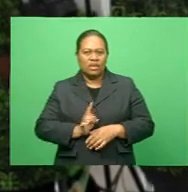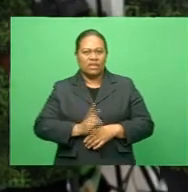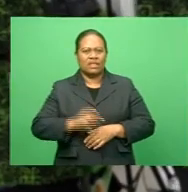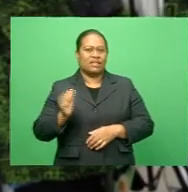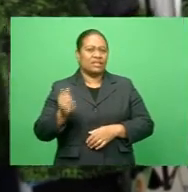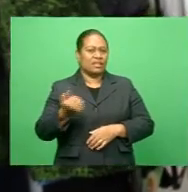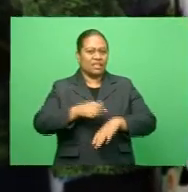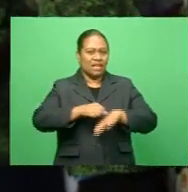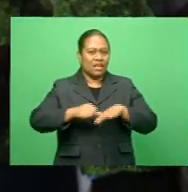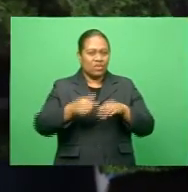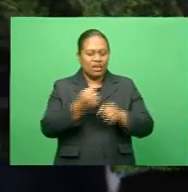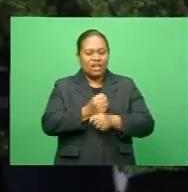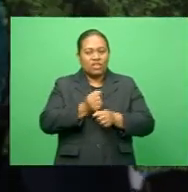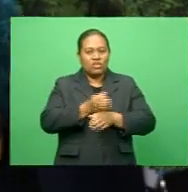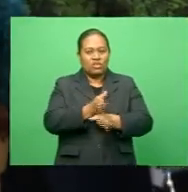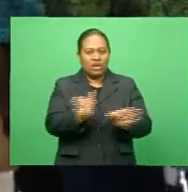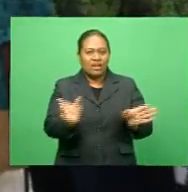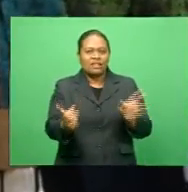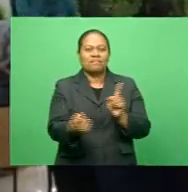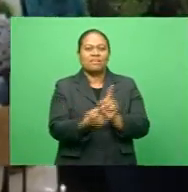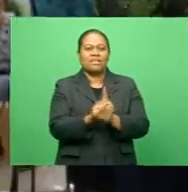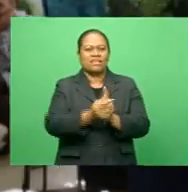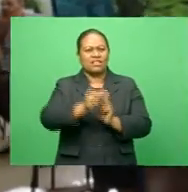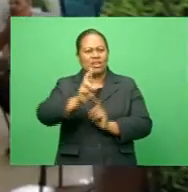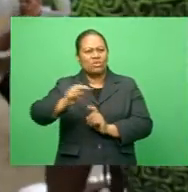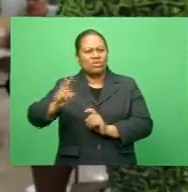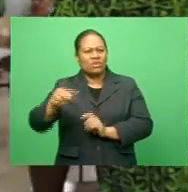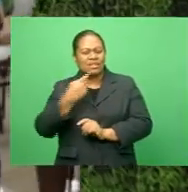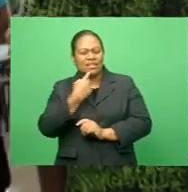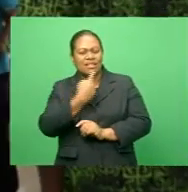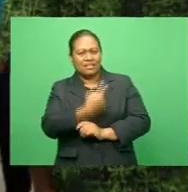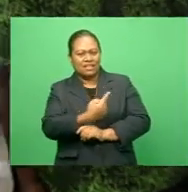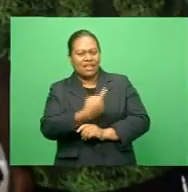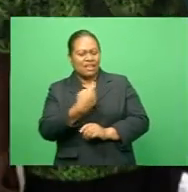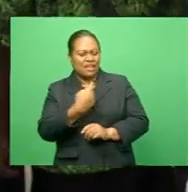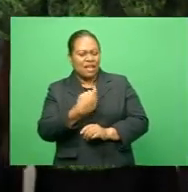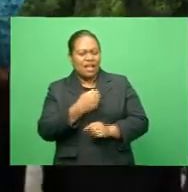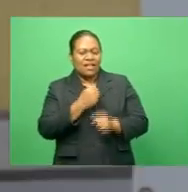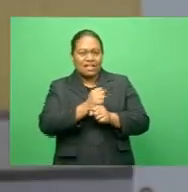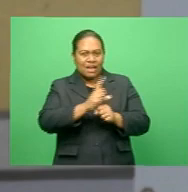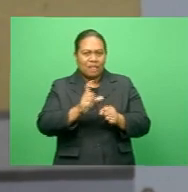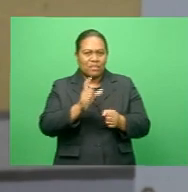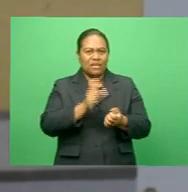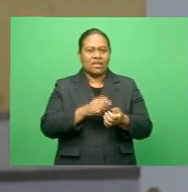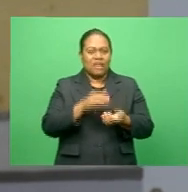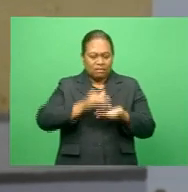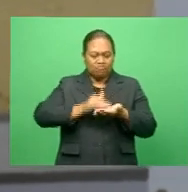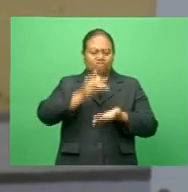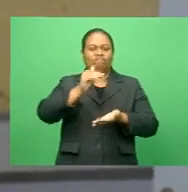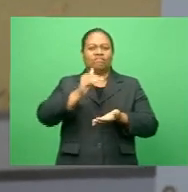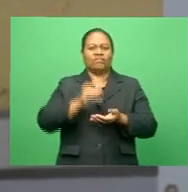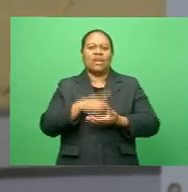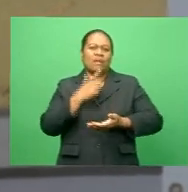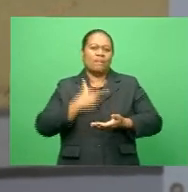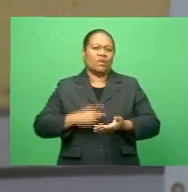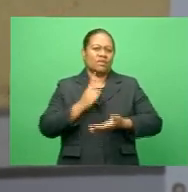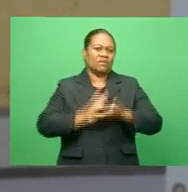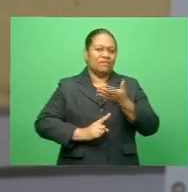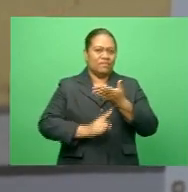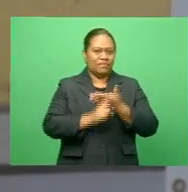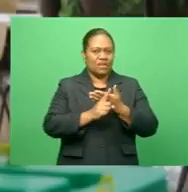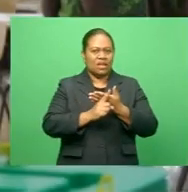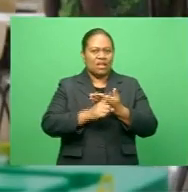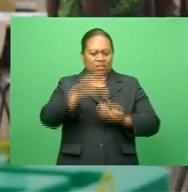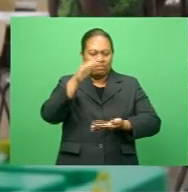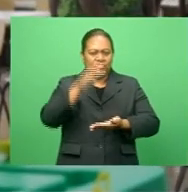6th annual general meeting in Osori, Cole said the company is reporting increased production, continued cost cutting, and the